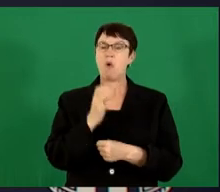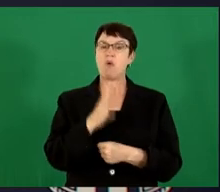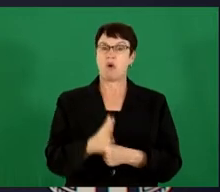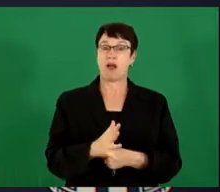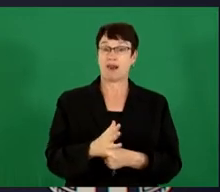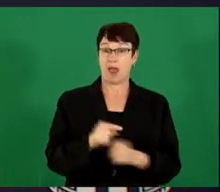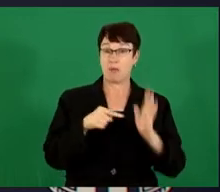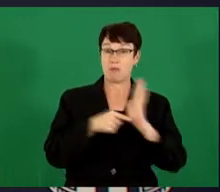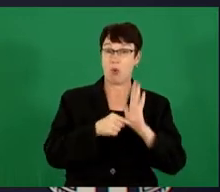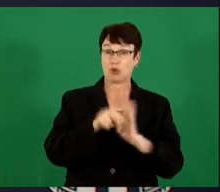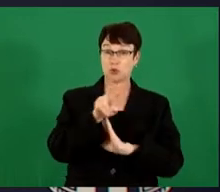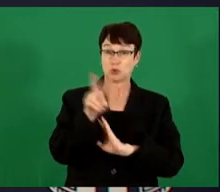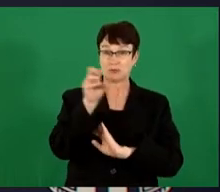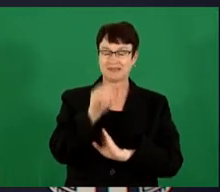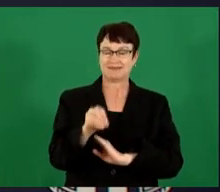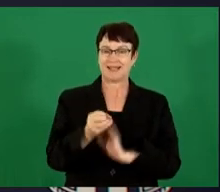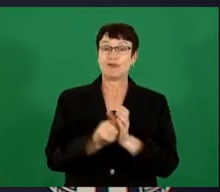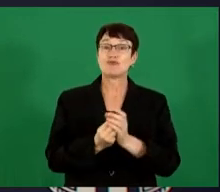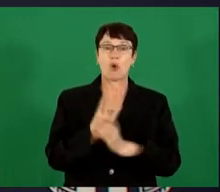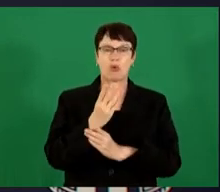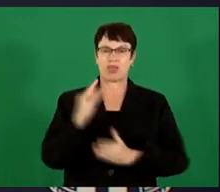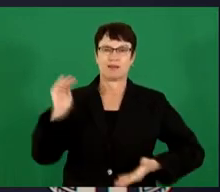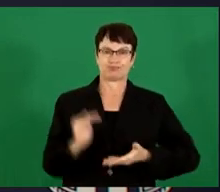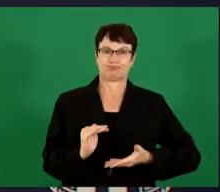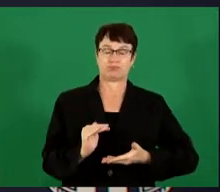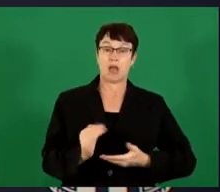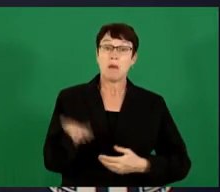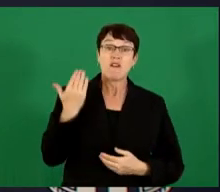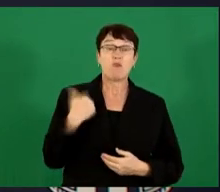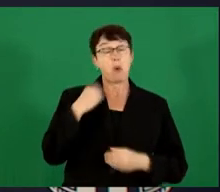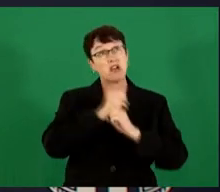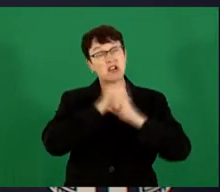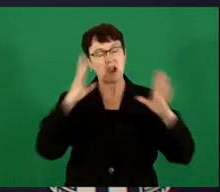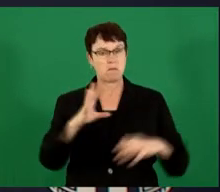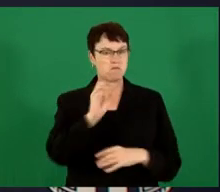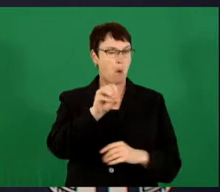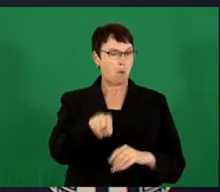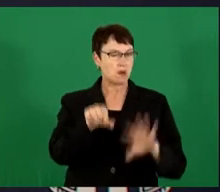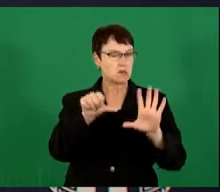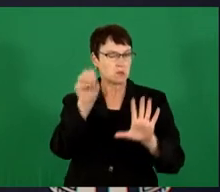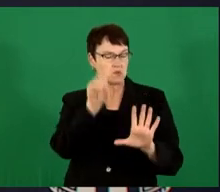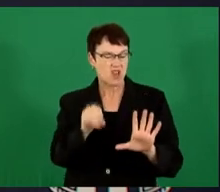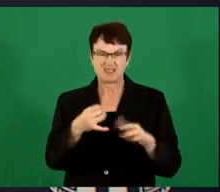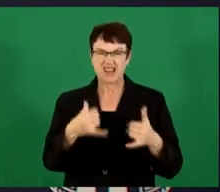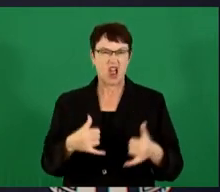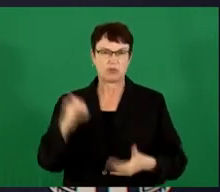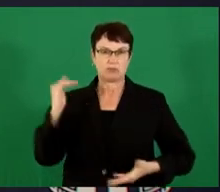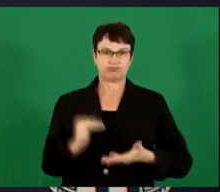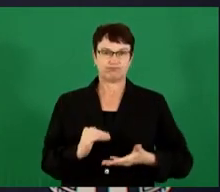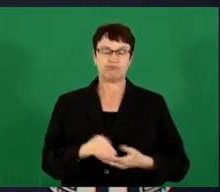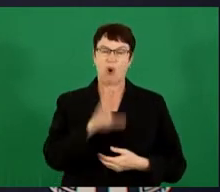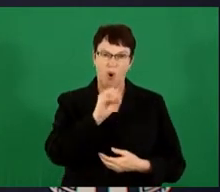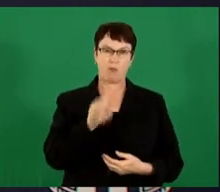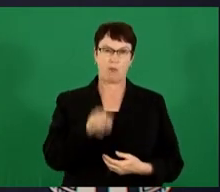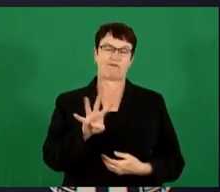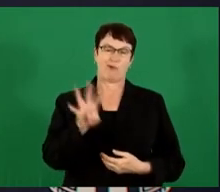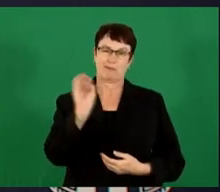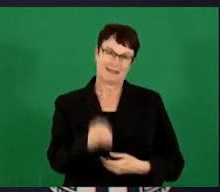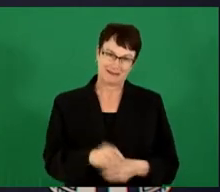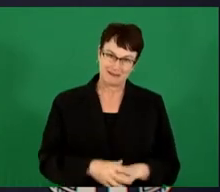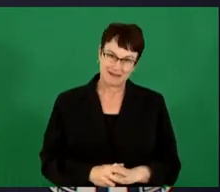2023 compared to the previous estimate of 0.6 percentage points. Over the medium